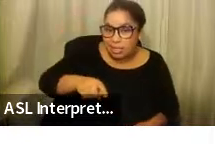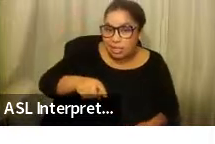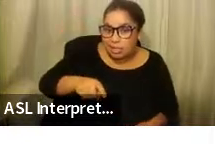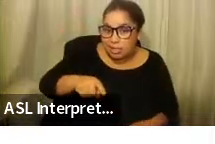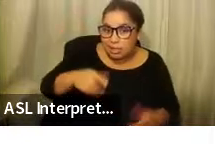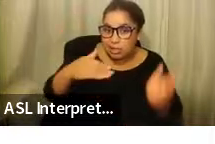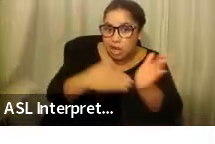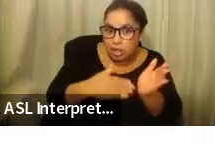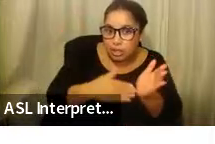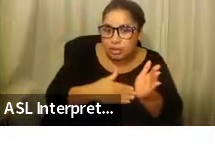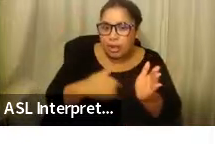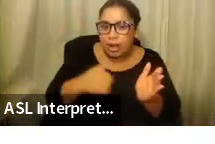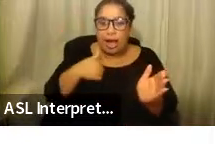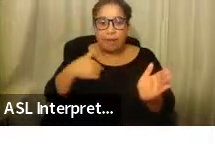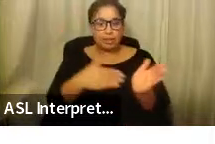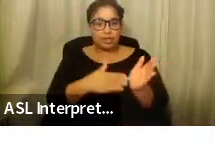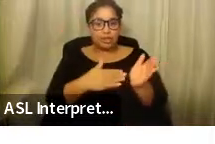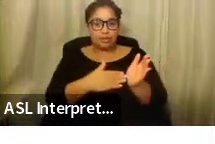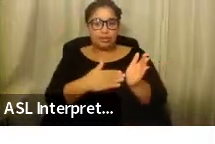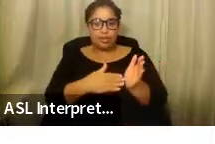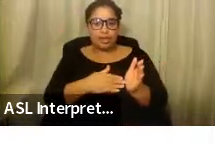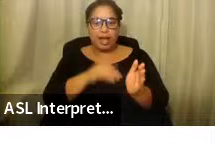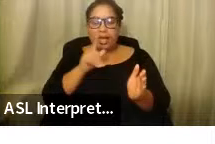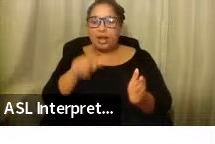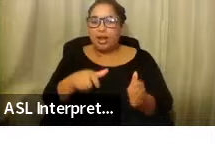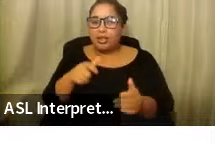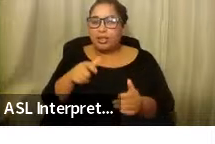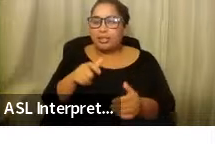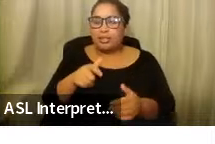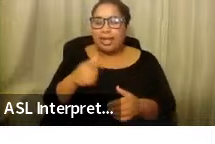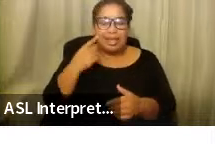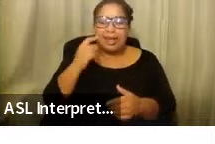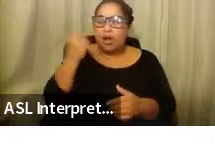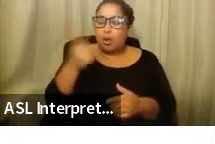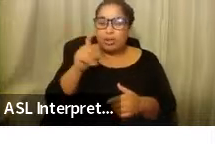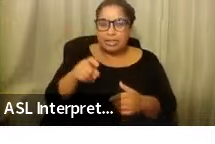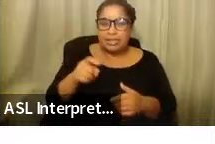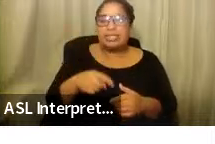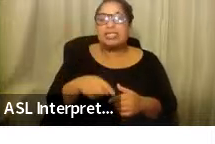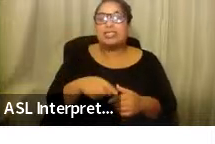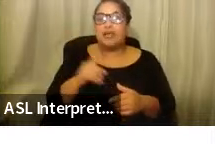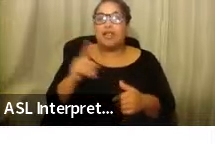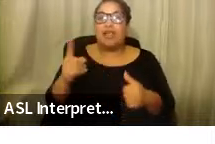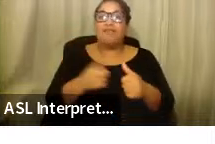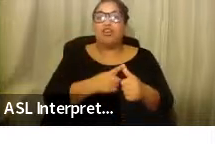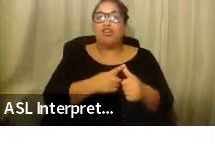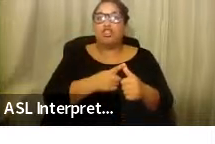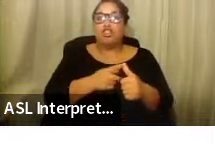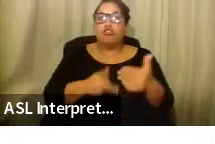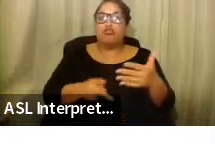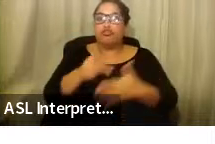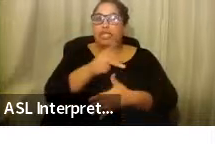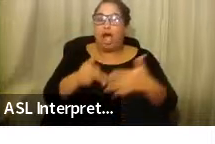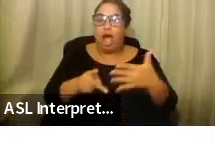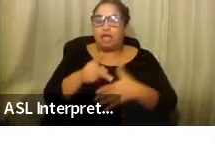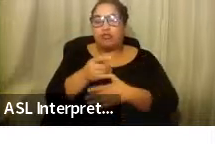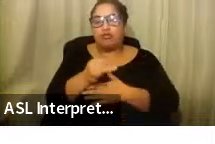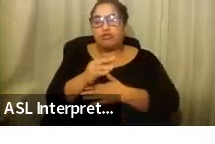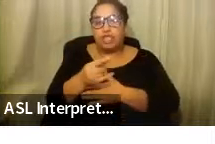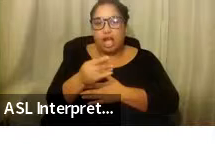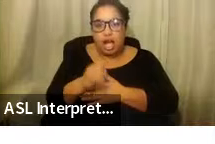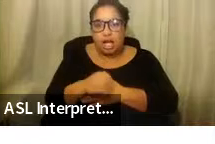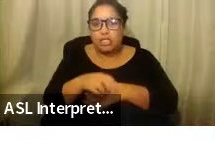know, I'm a physician. I don't think you always need a physician to do this initial triage and assessment,